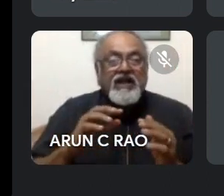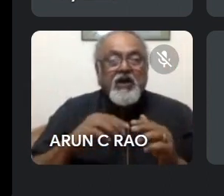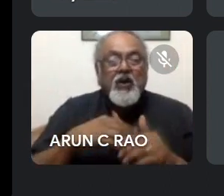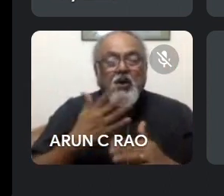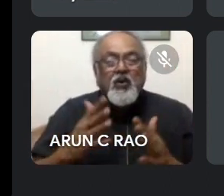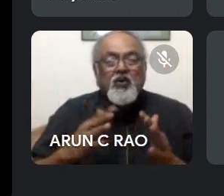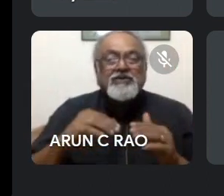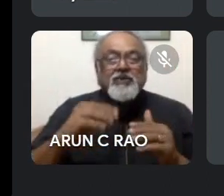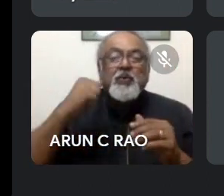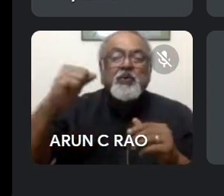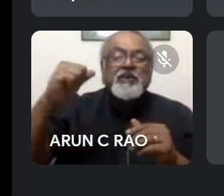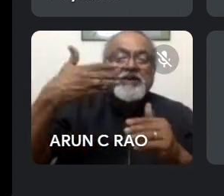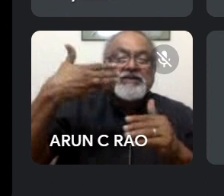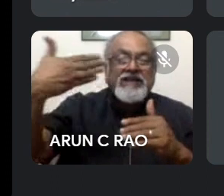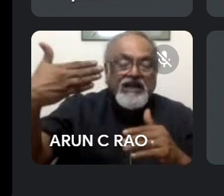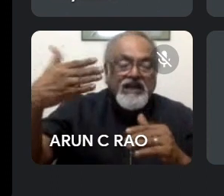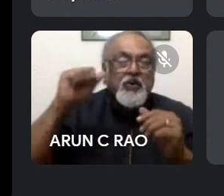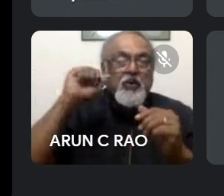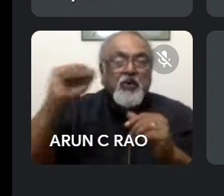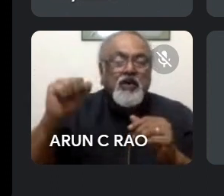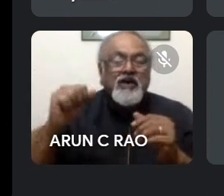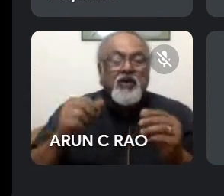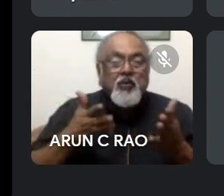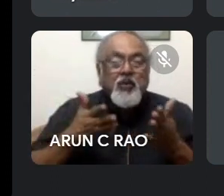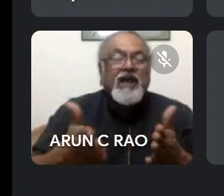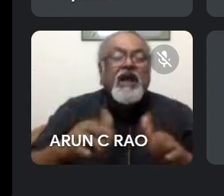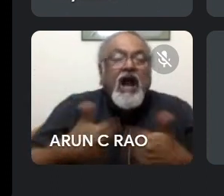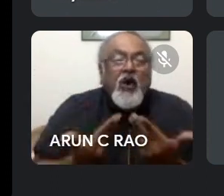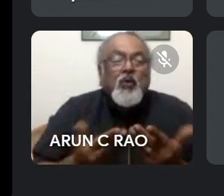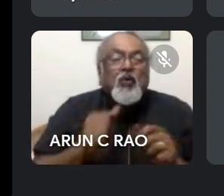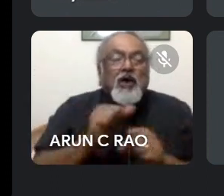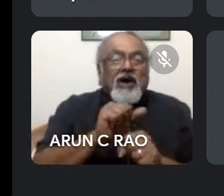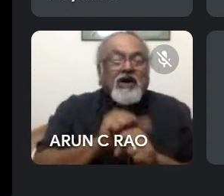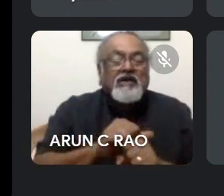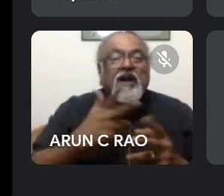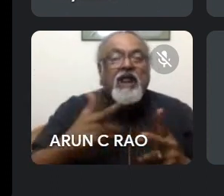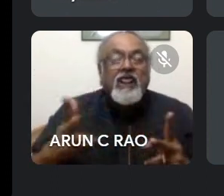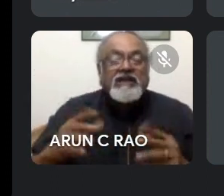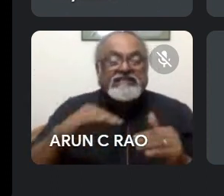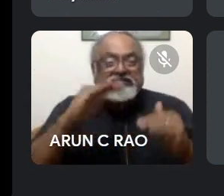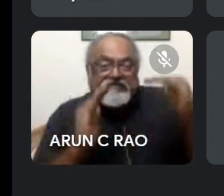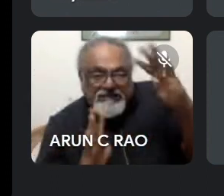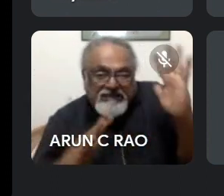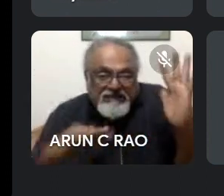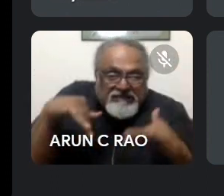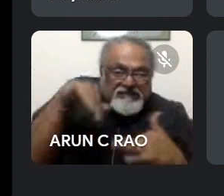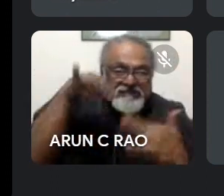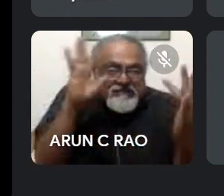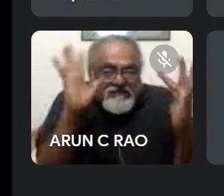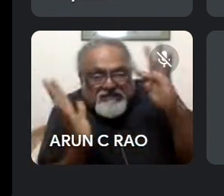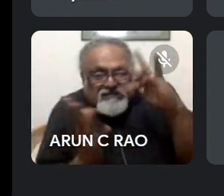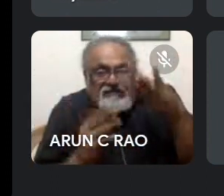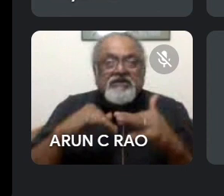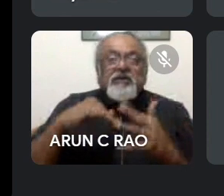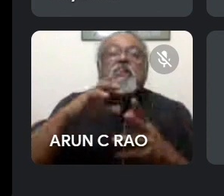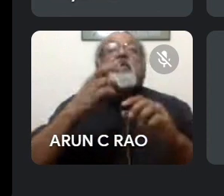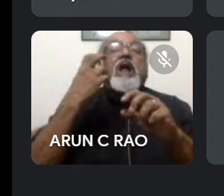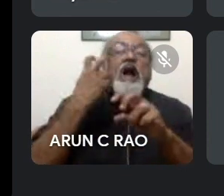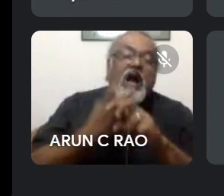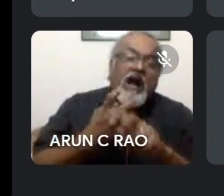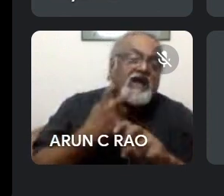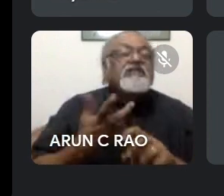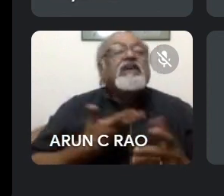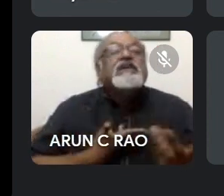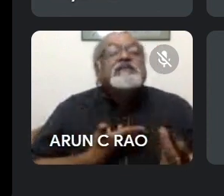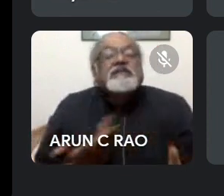standards and uncomfortable methods of, assumed methods. And unless you get the support of other people, you will think,